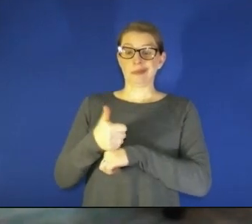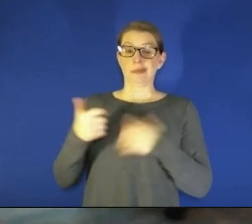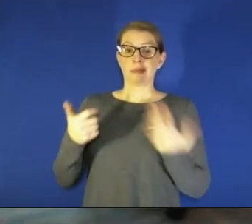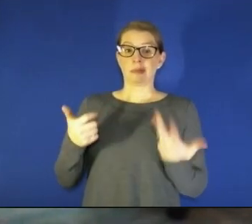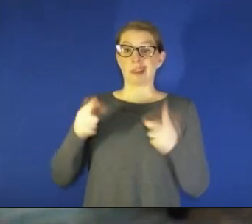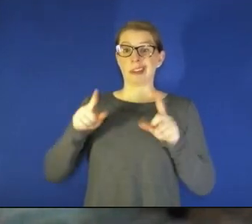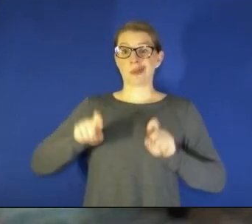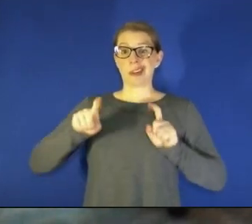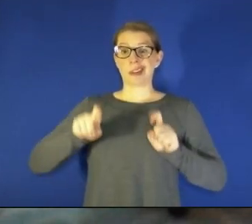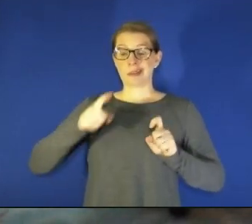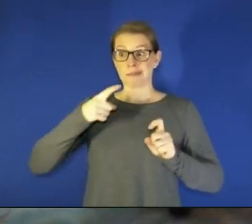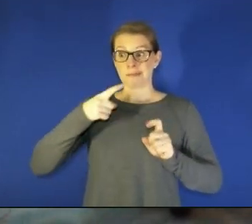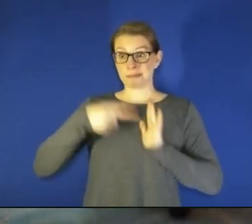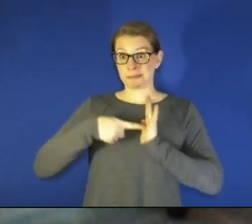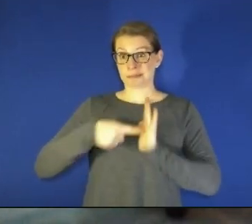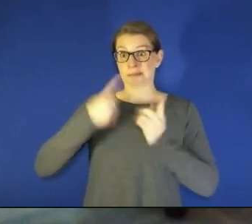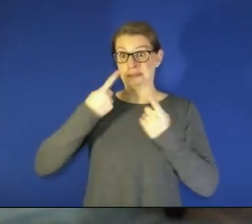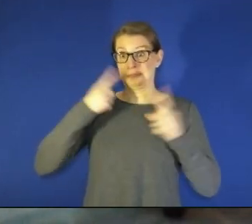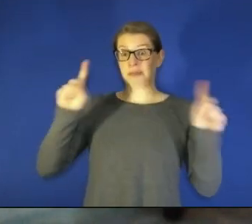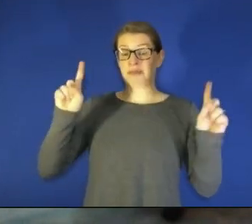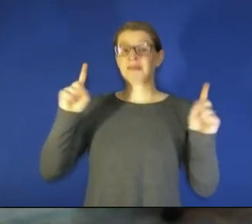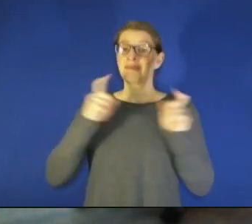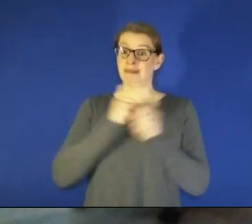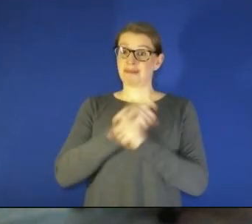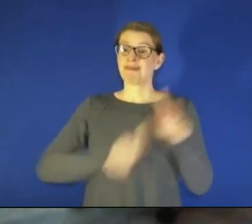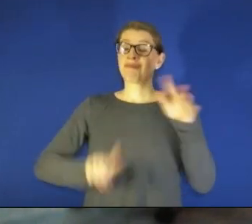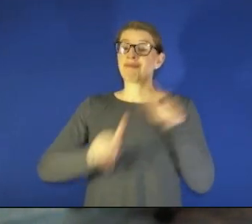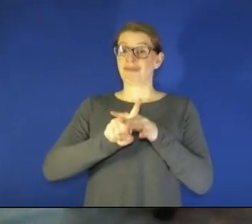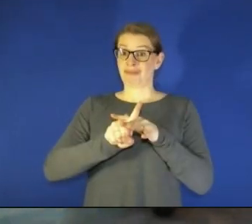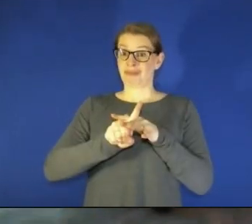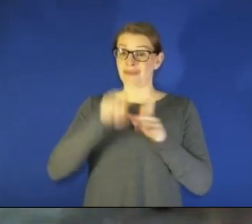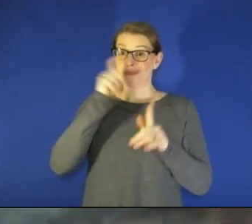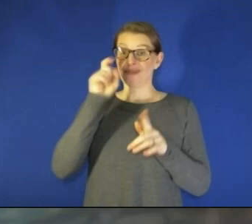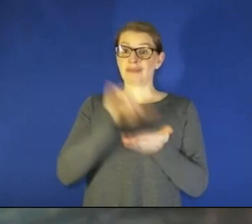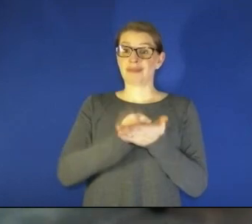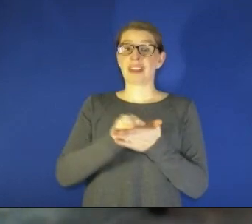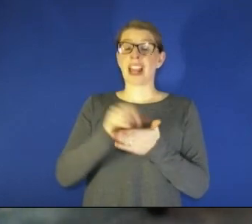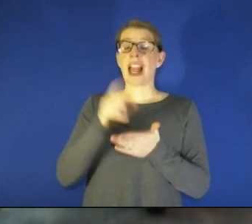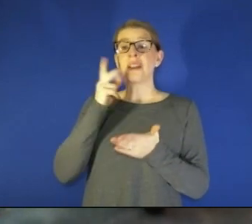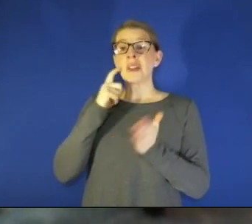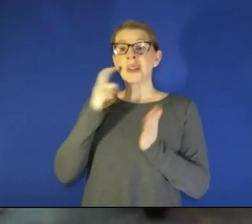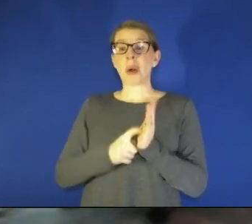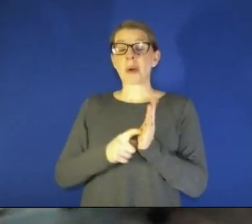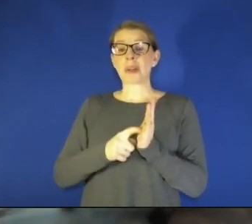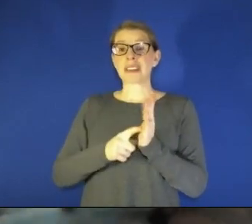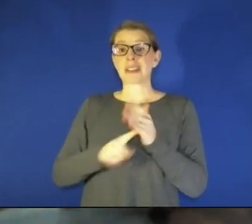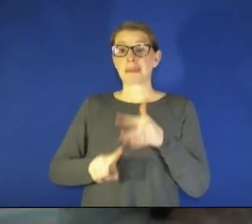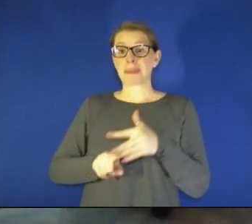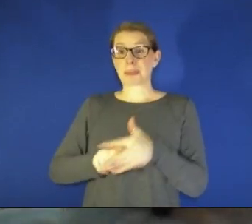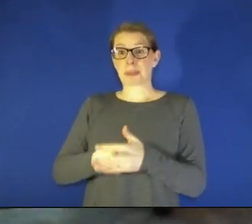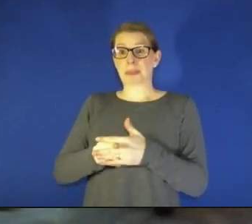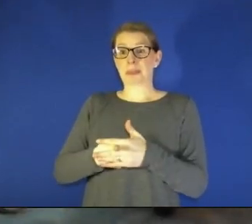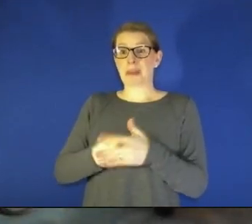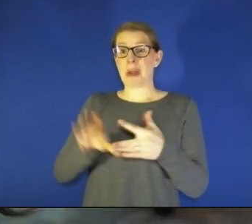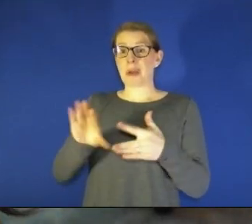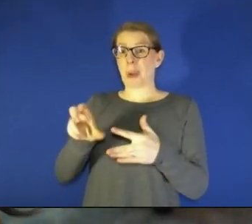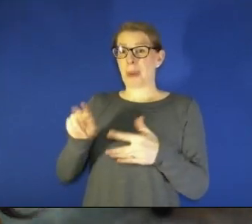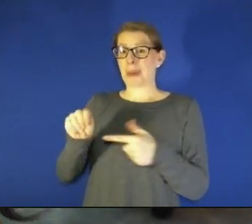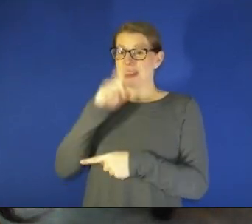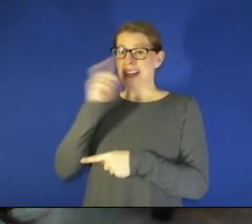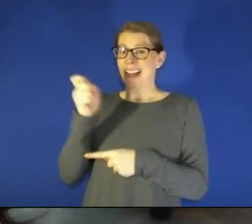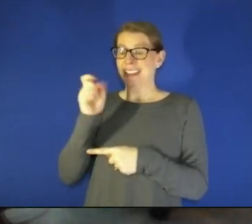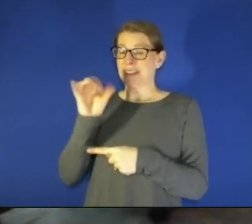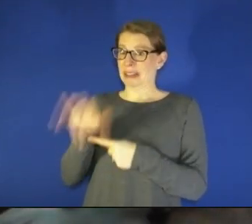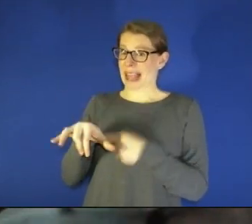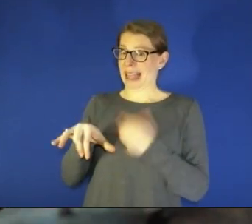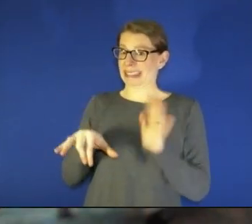works. I have seen complications because of it. I have seen perforation of the colon because of it. So definitely I would strongly advise